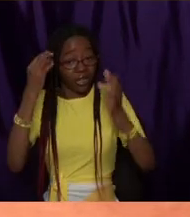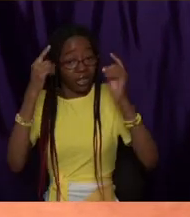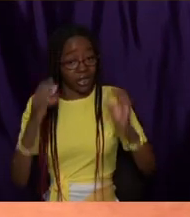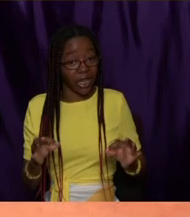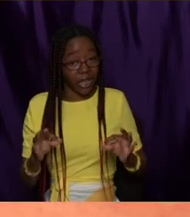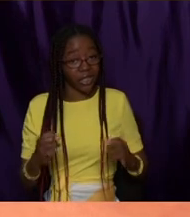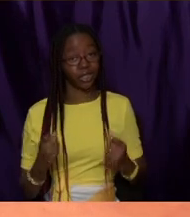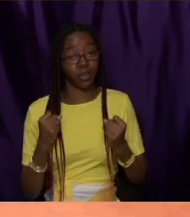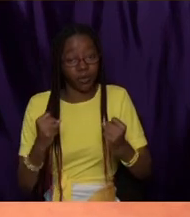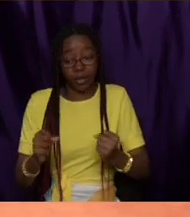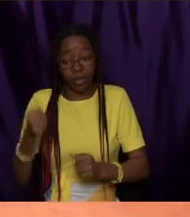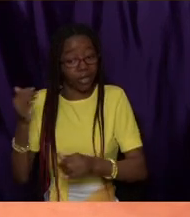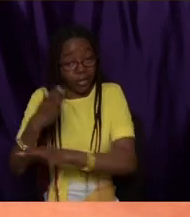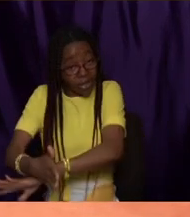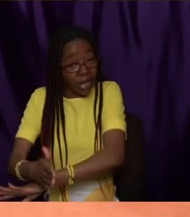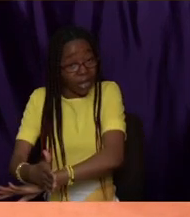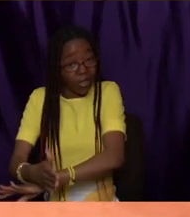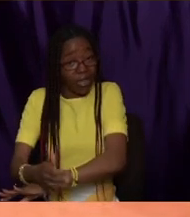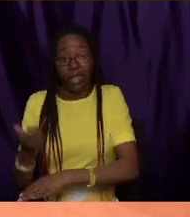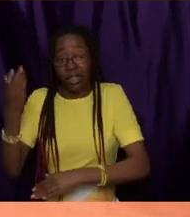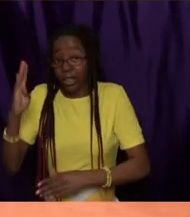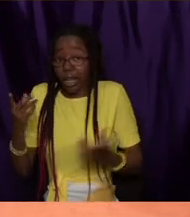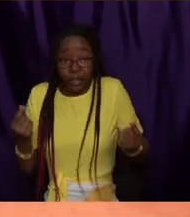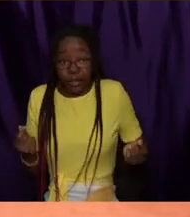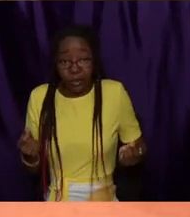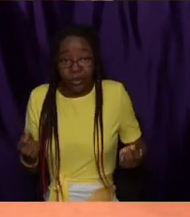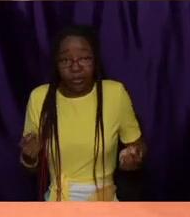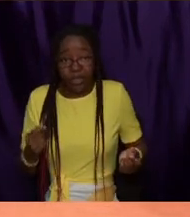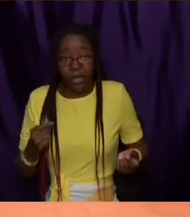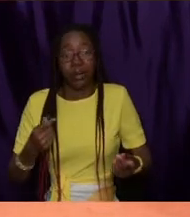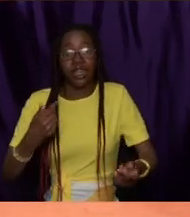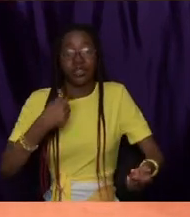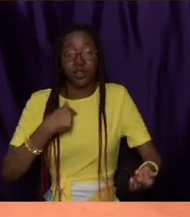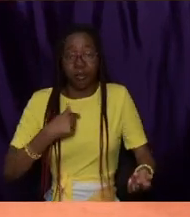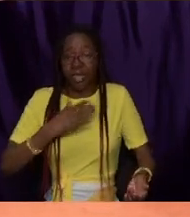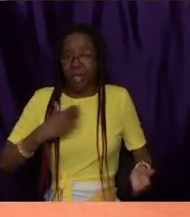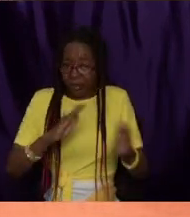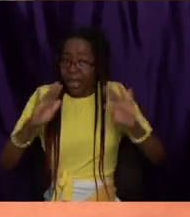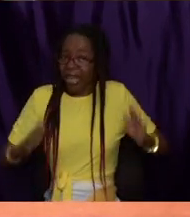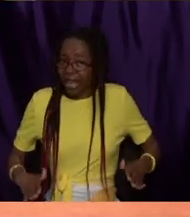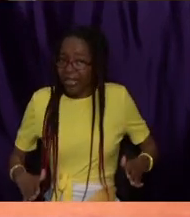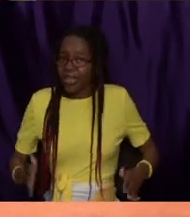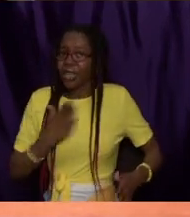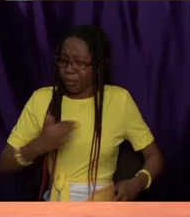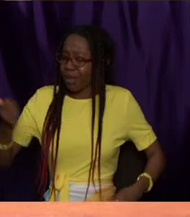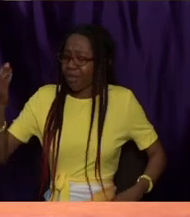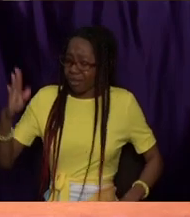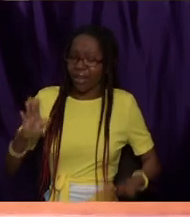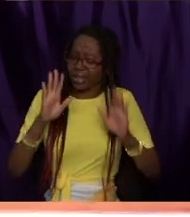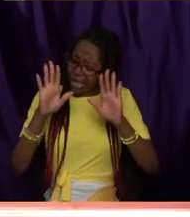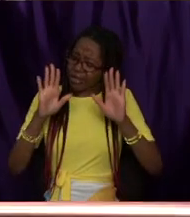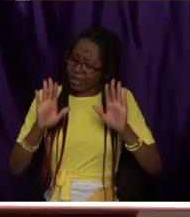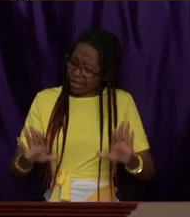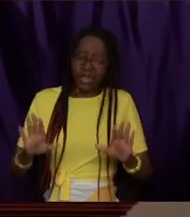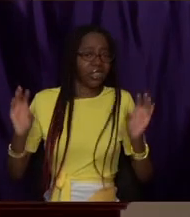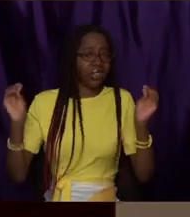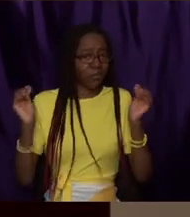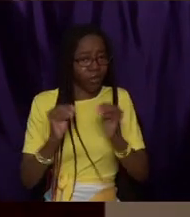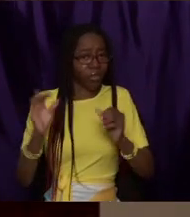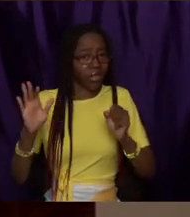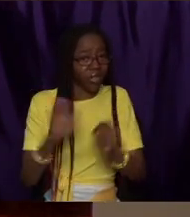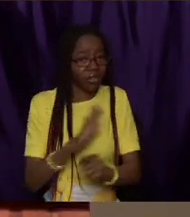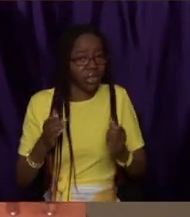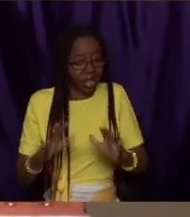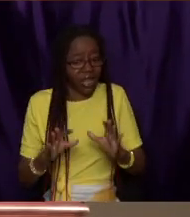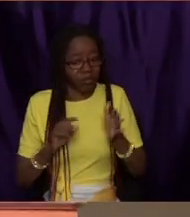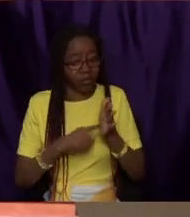gonna heal on the other side, let God do it. But as for me and my house, my God is excellent enough to let me